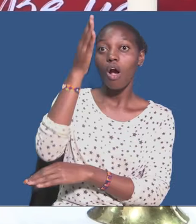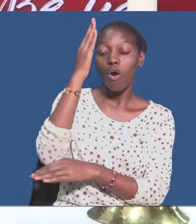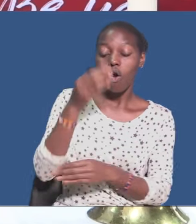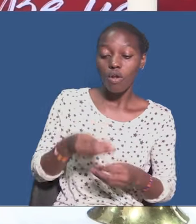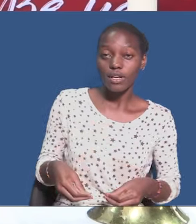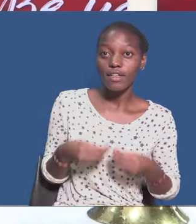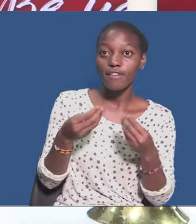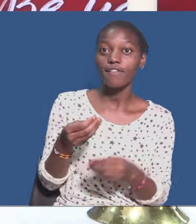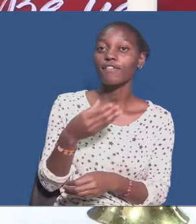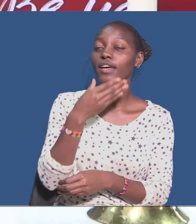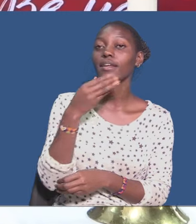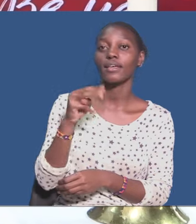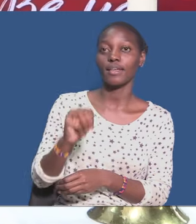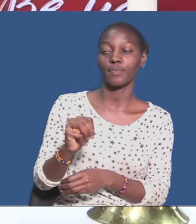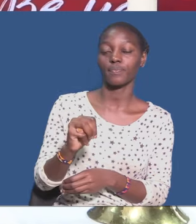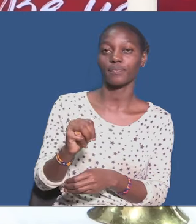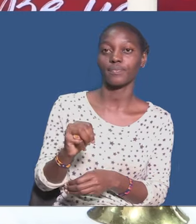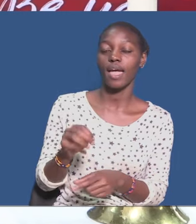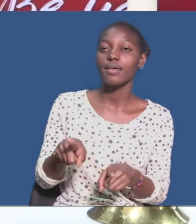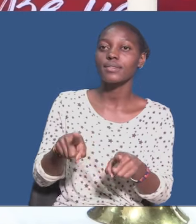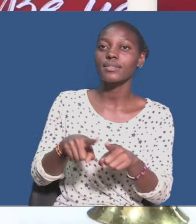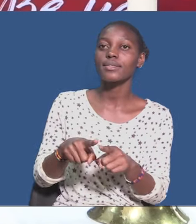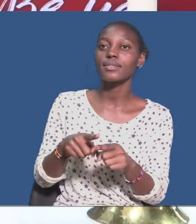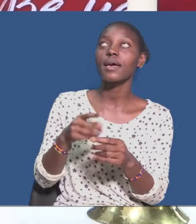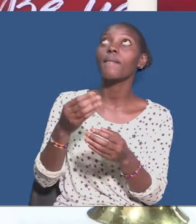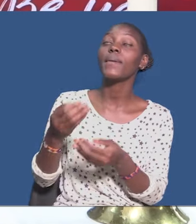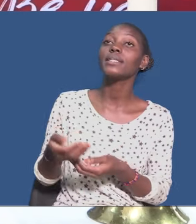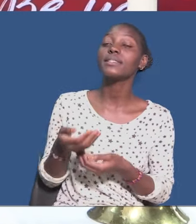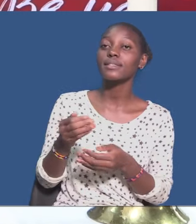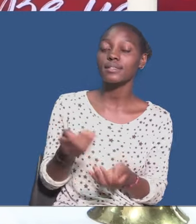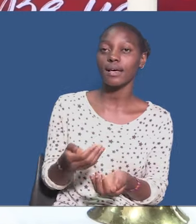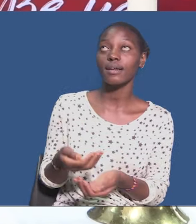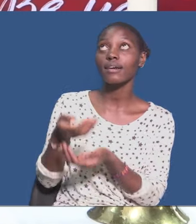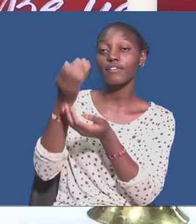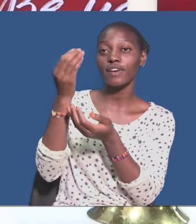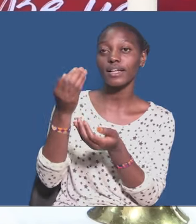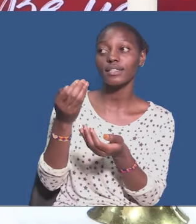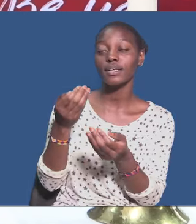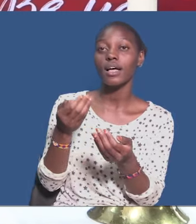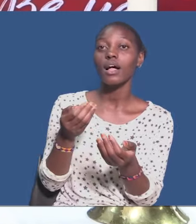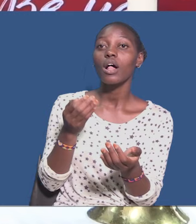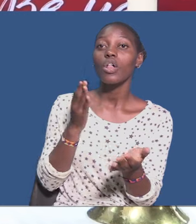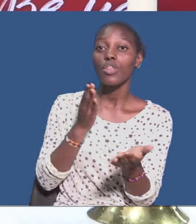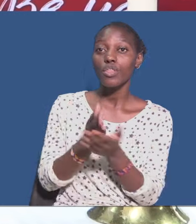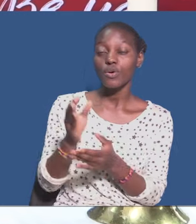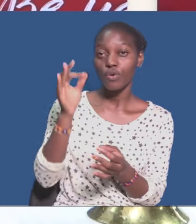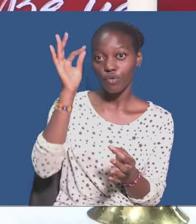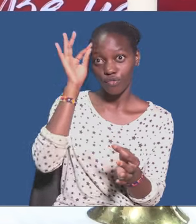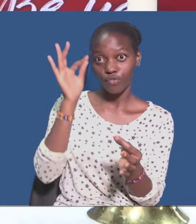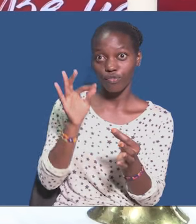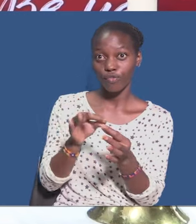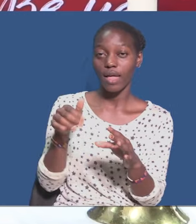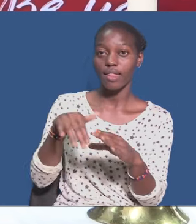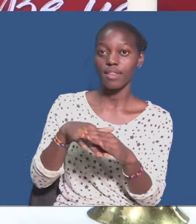him as a sacrifice of atonement through faith in his